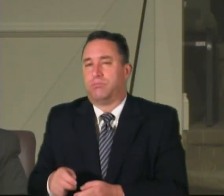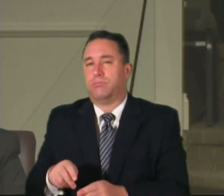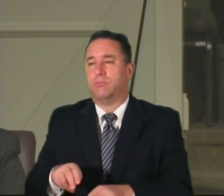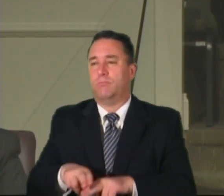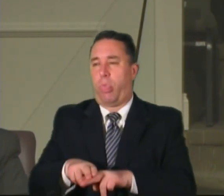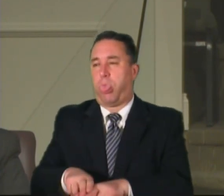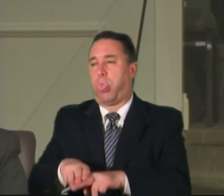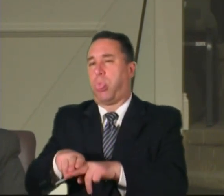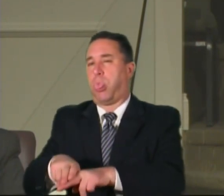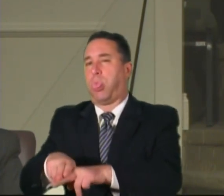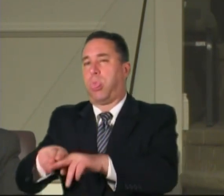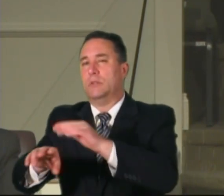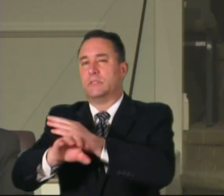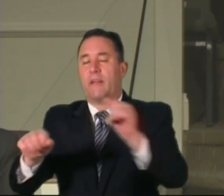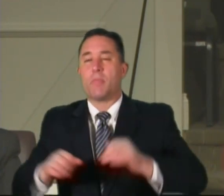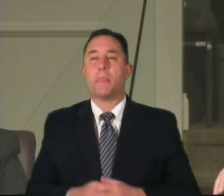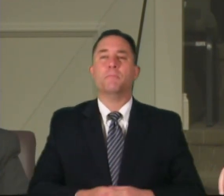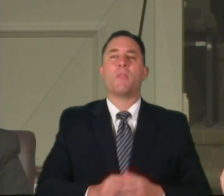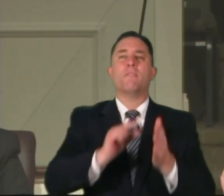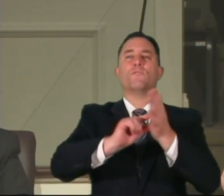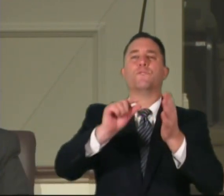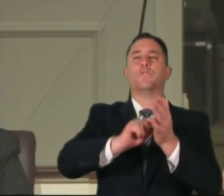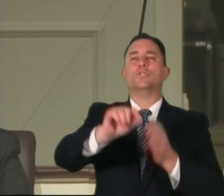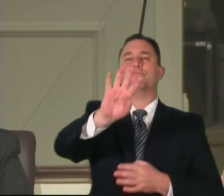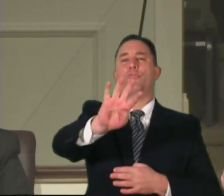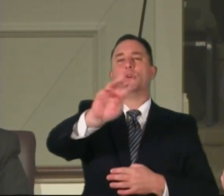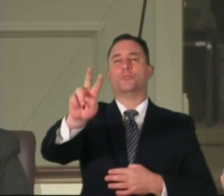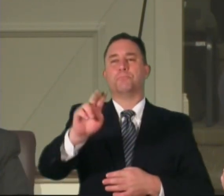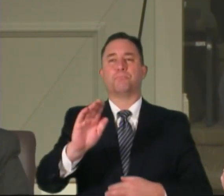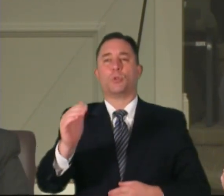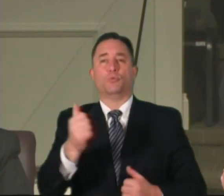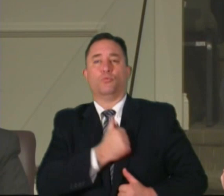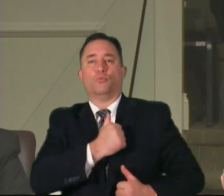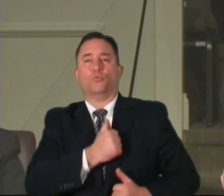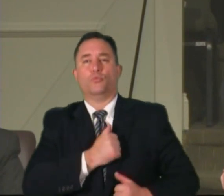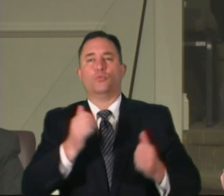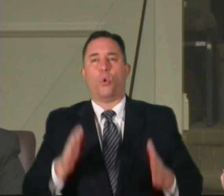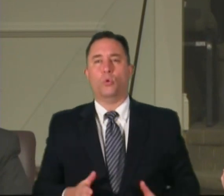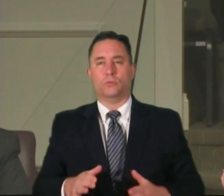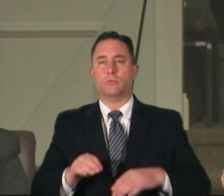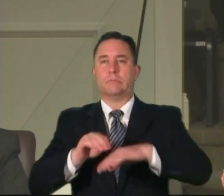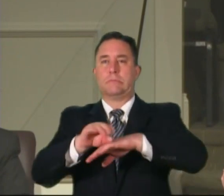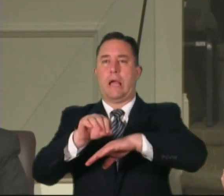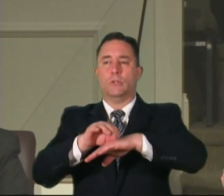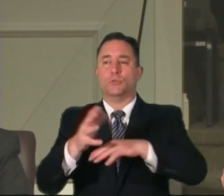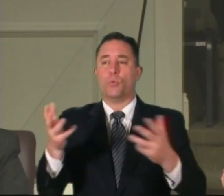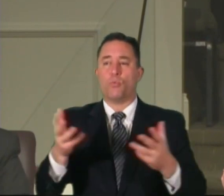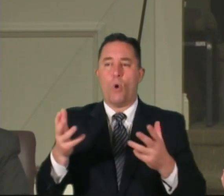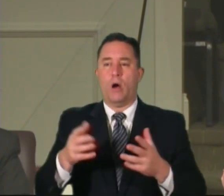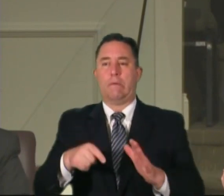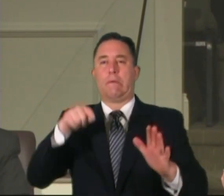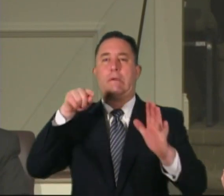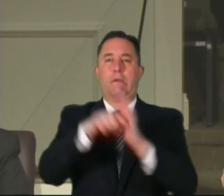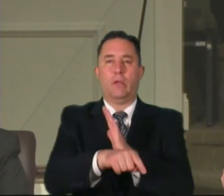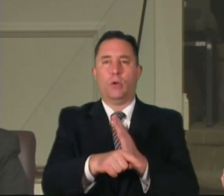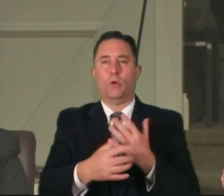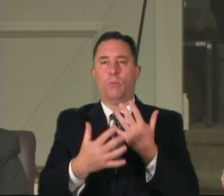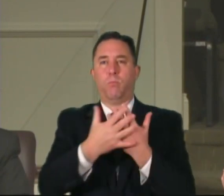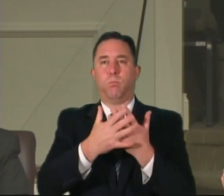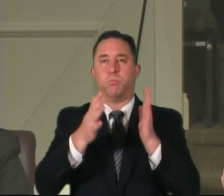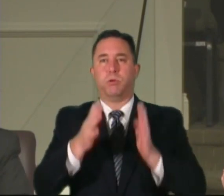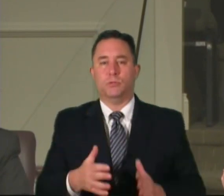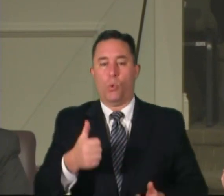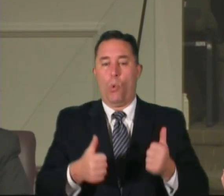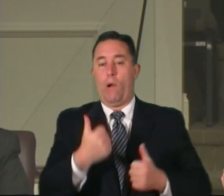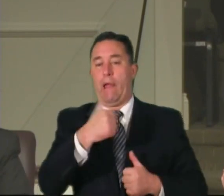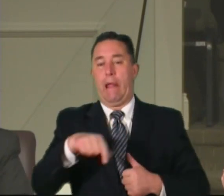next thought real quickly, if you would. Verse number 42, and the soldiers' counsel was to kill the prisoners, lest